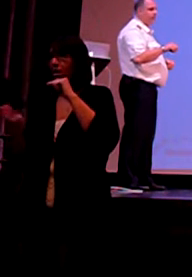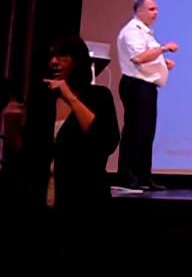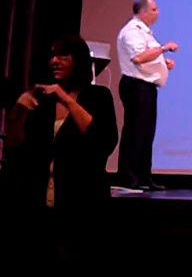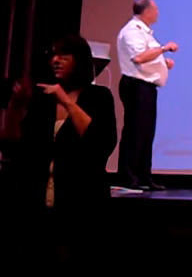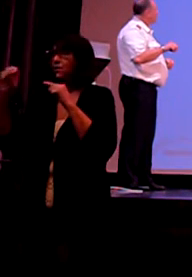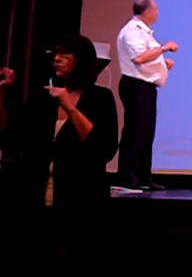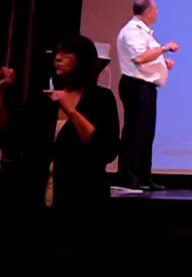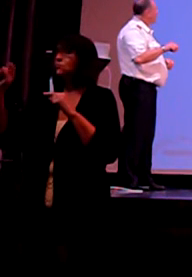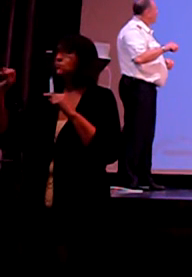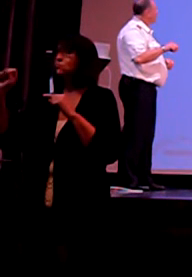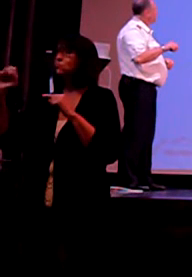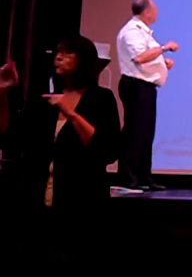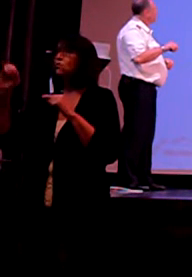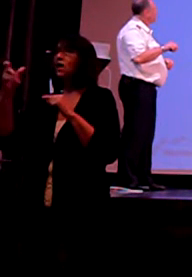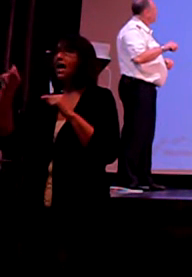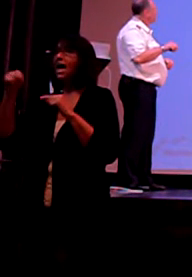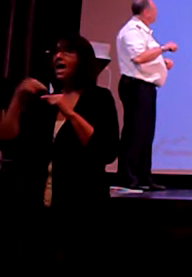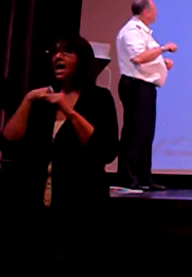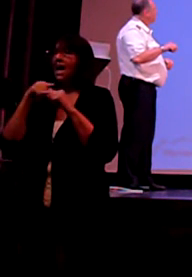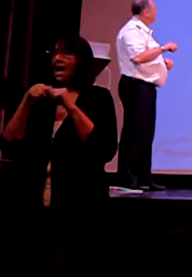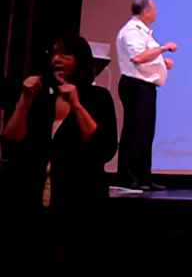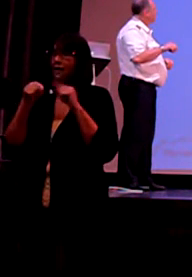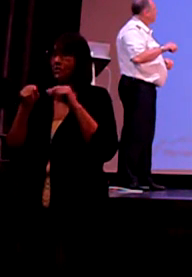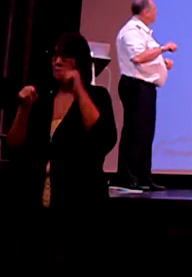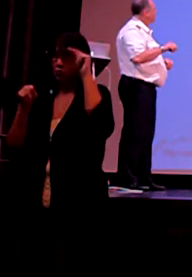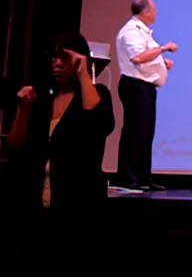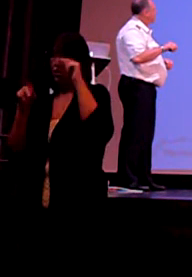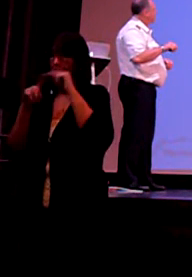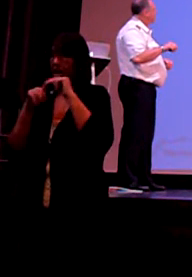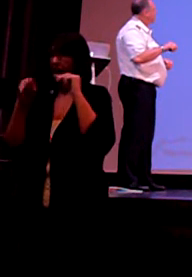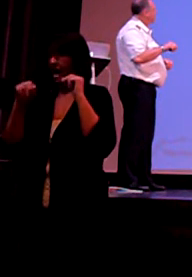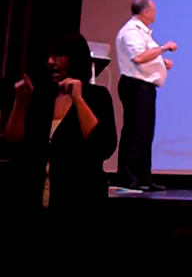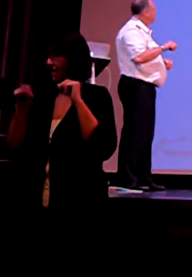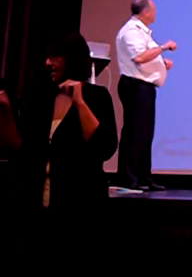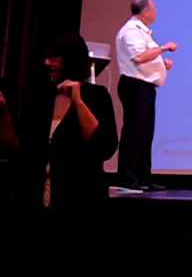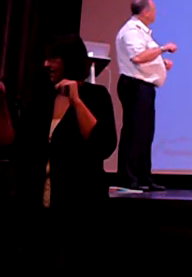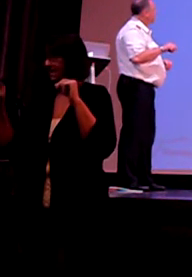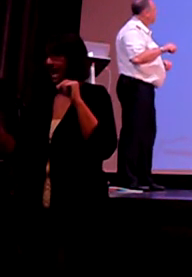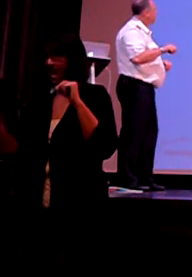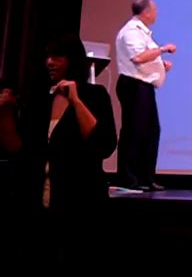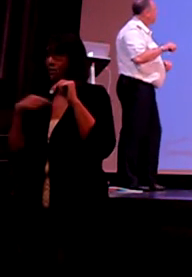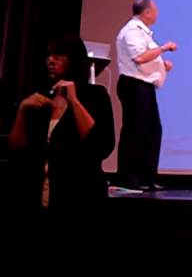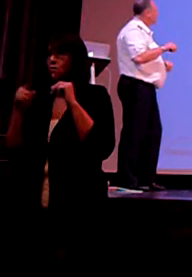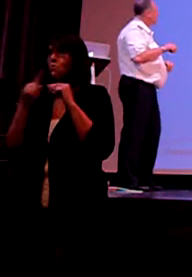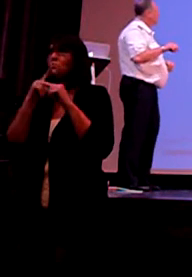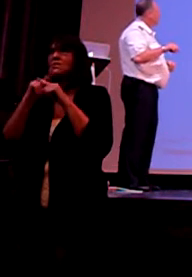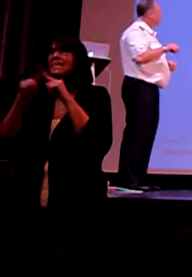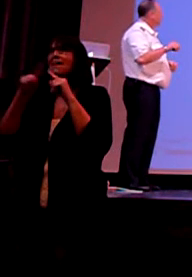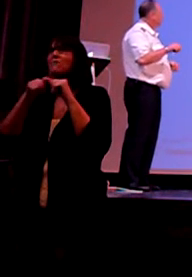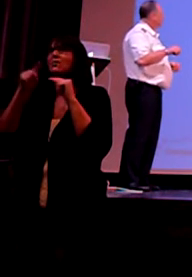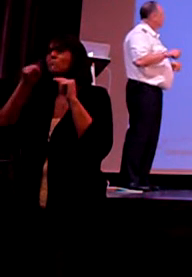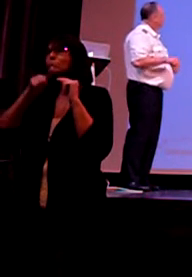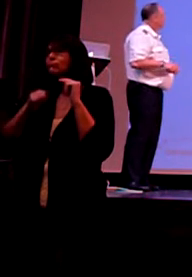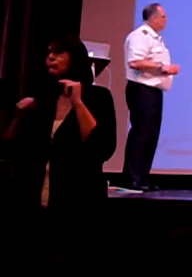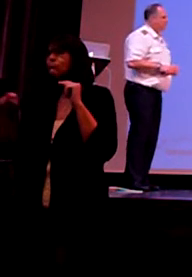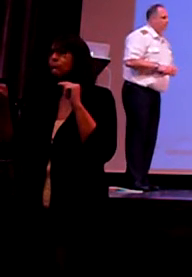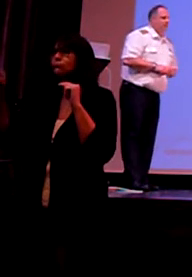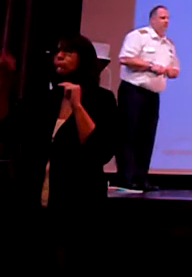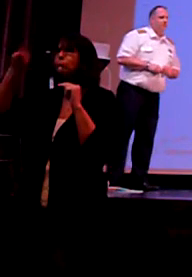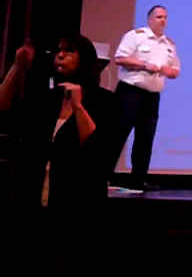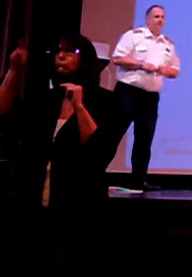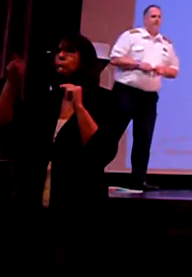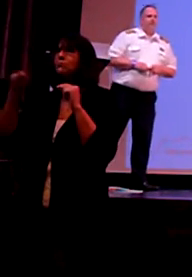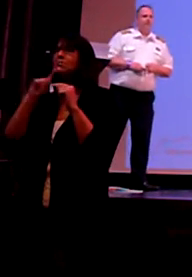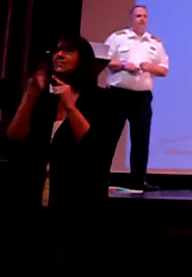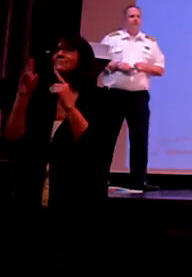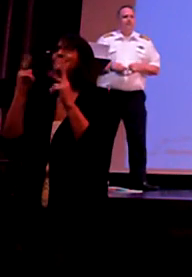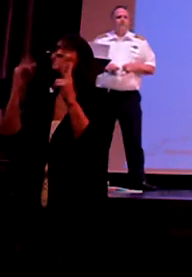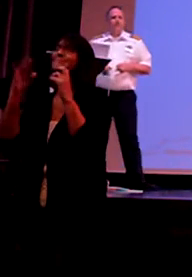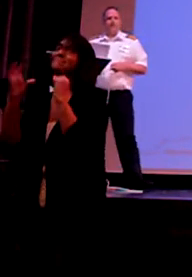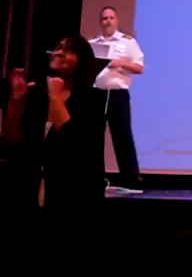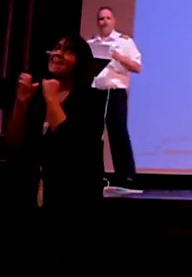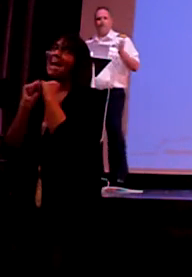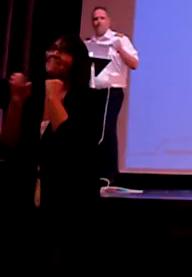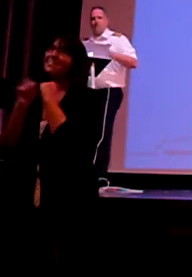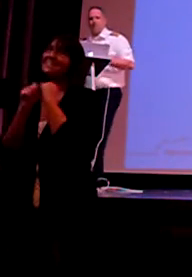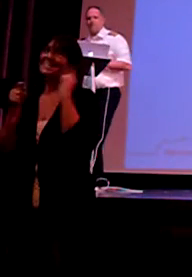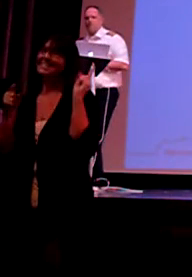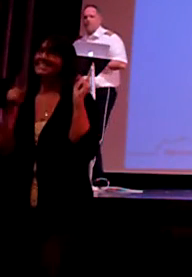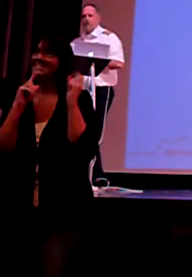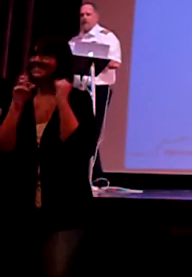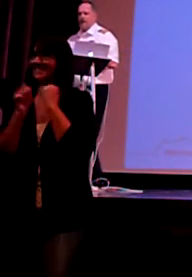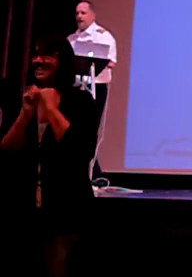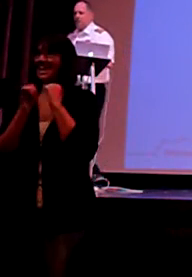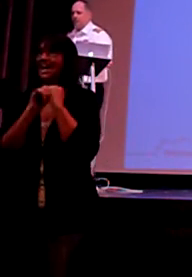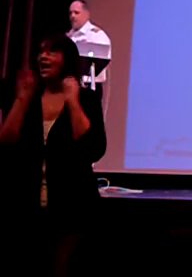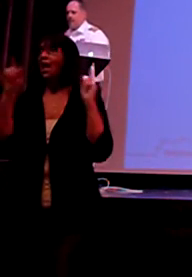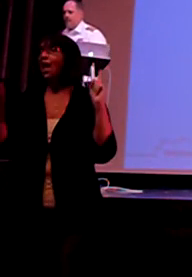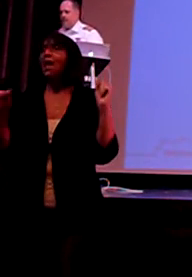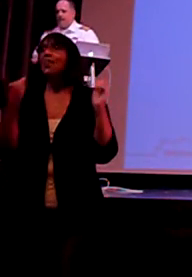here, where we have Corsica to the north and Sardinia on the south. So this is just an advertising clip, so that's